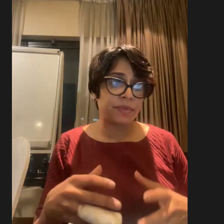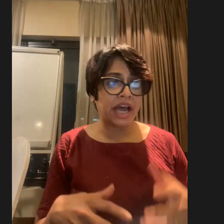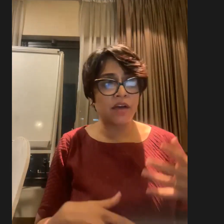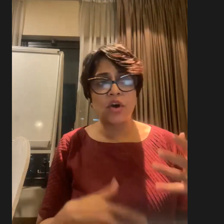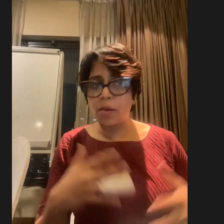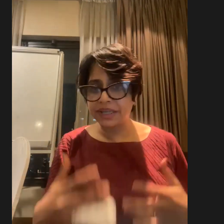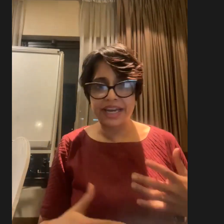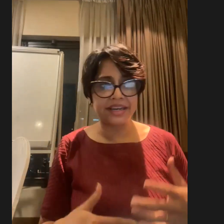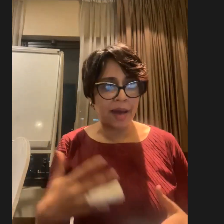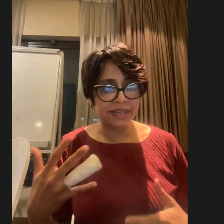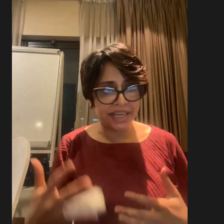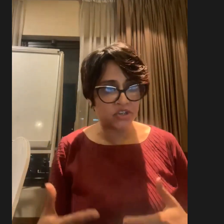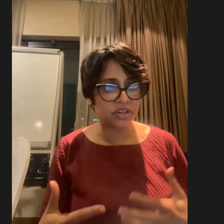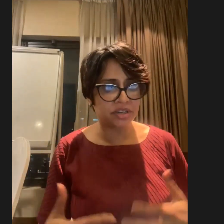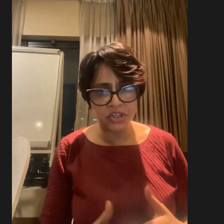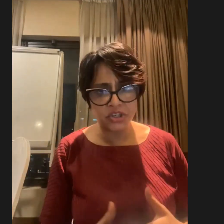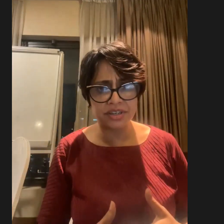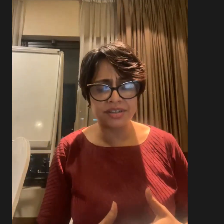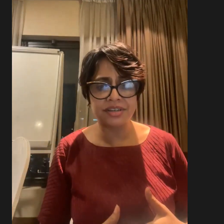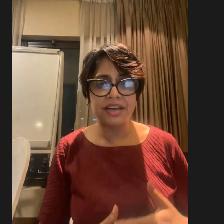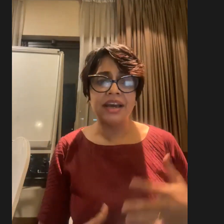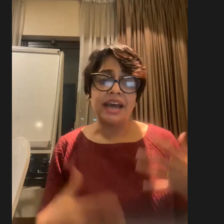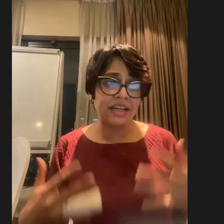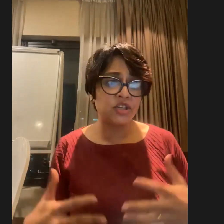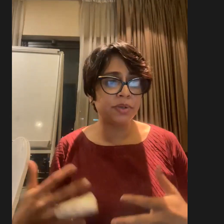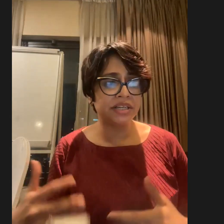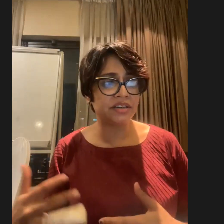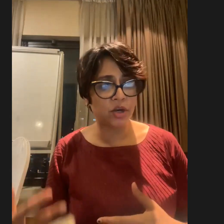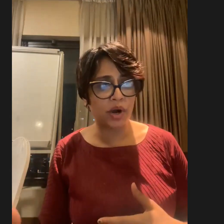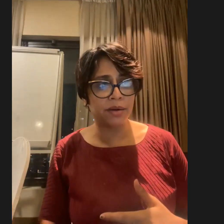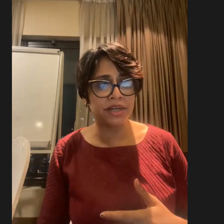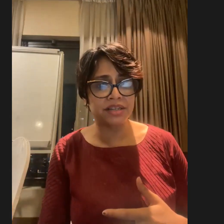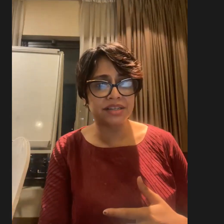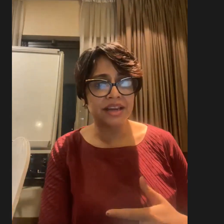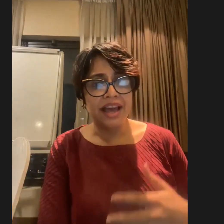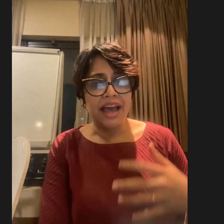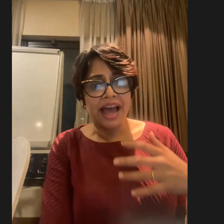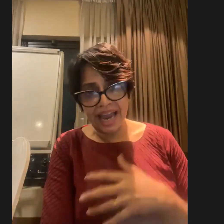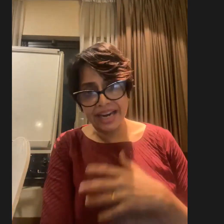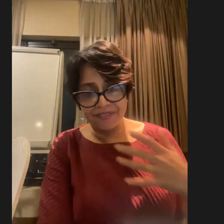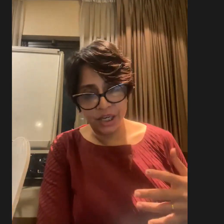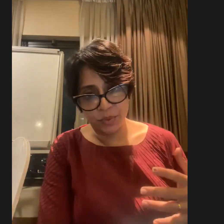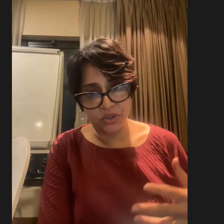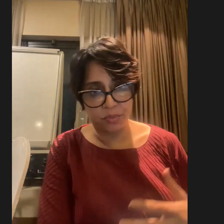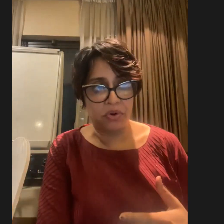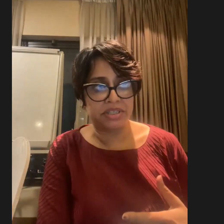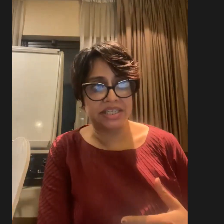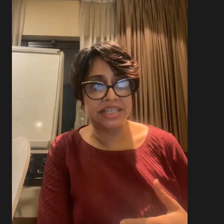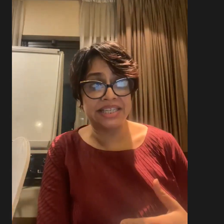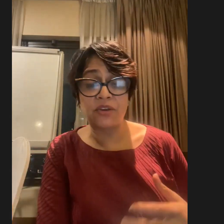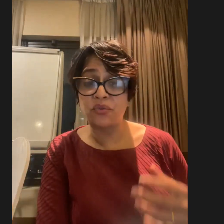costs, and others may have complicated application conditions, eligibility